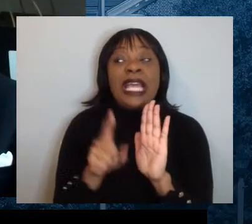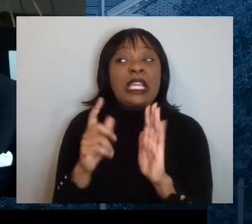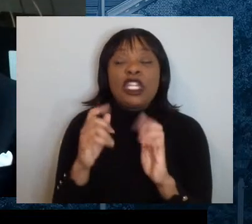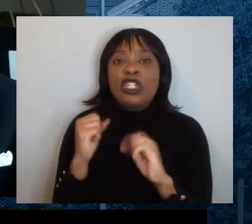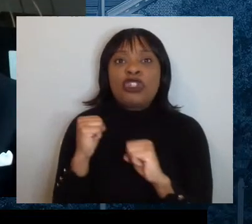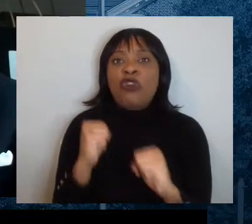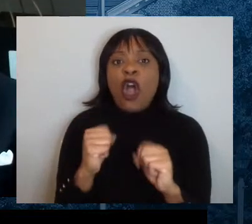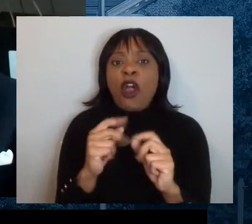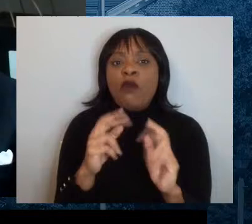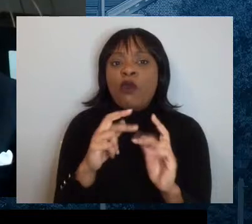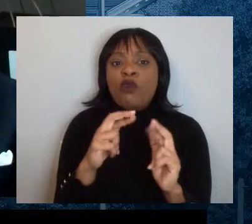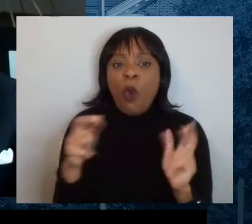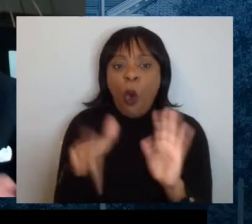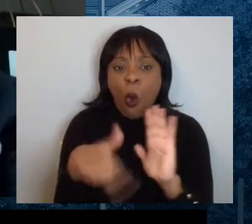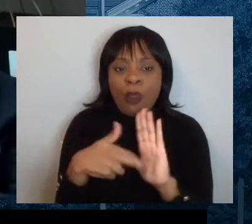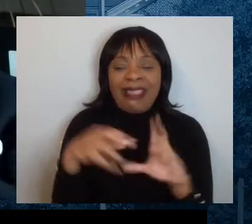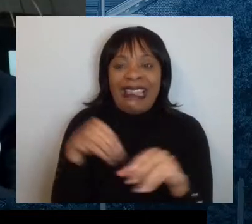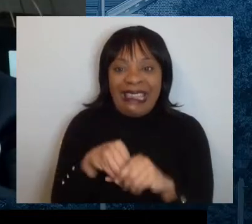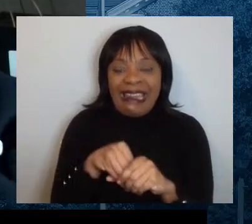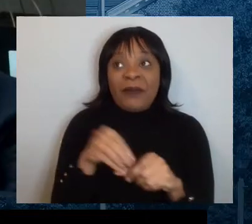Selbyville.